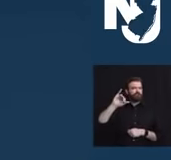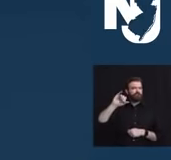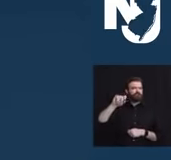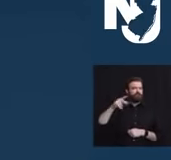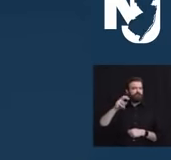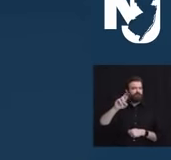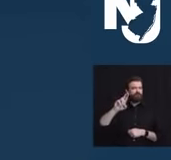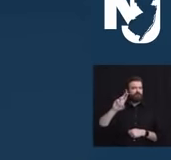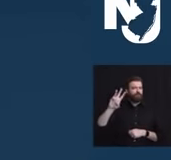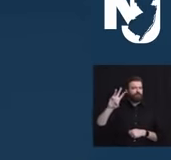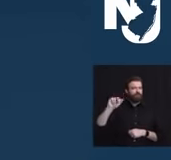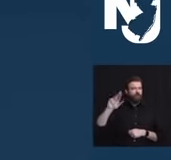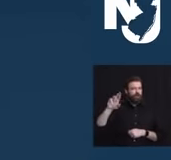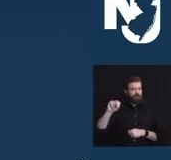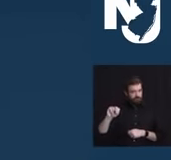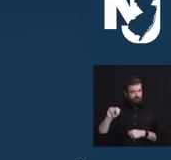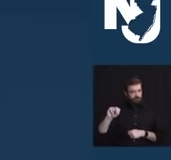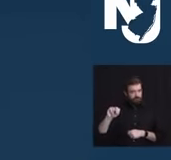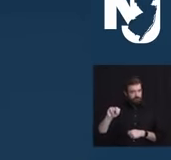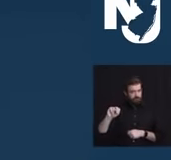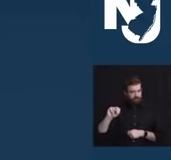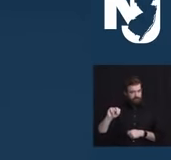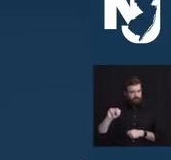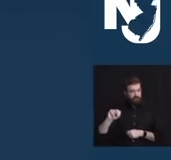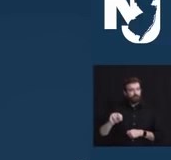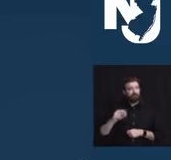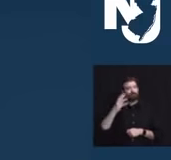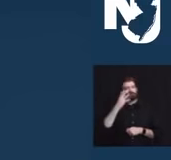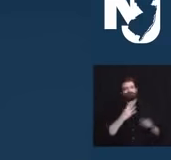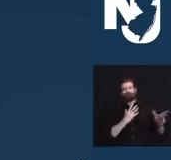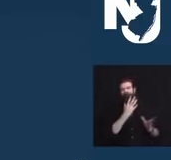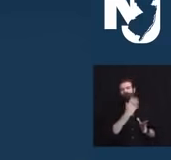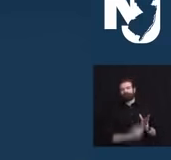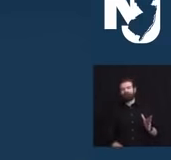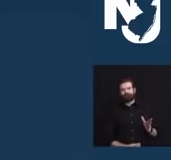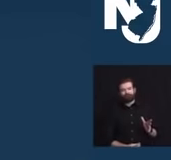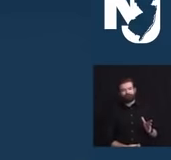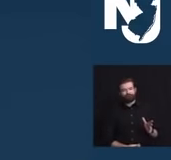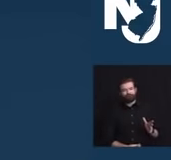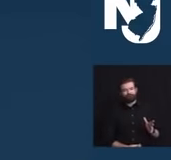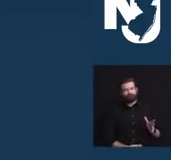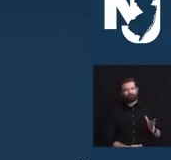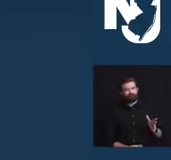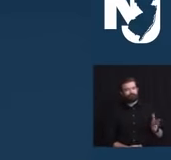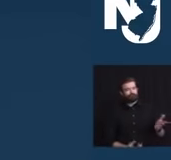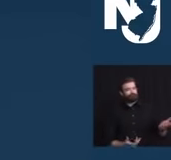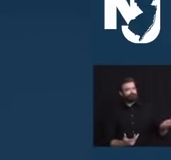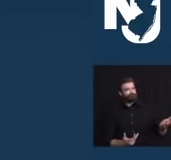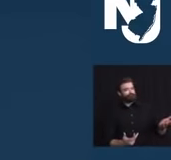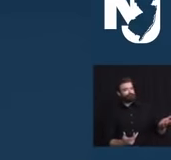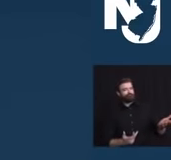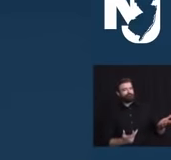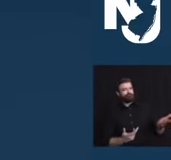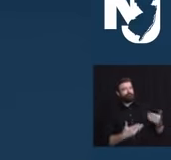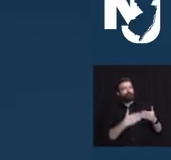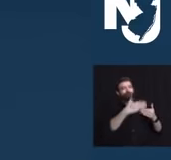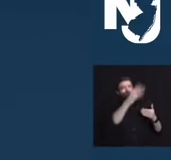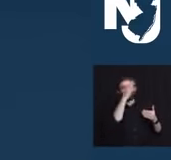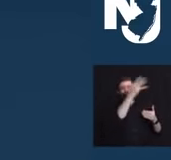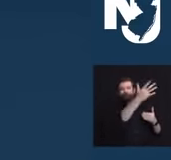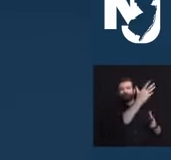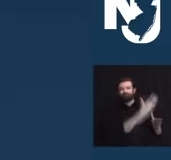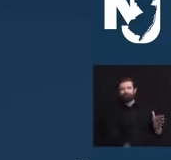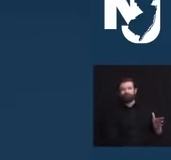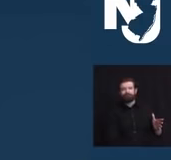Jeremiah fulfill his promise. He is a light snuffed out way too soon. He